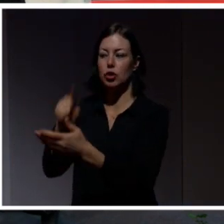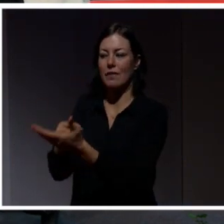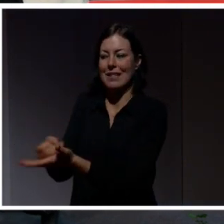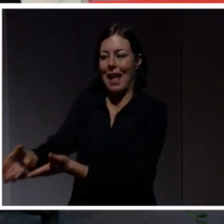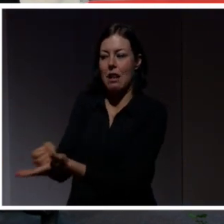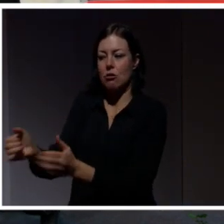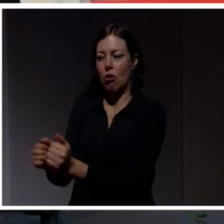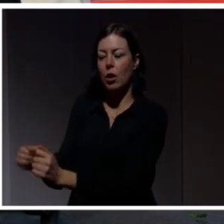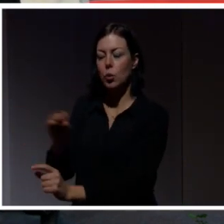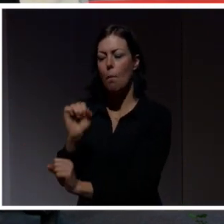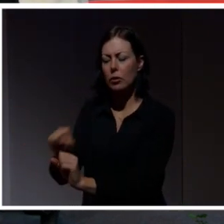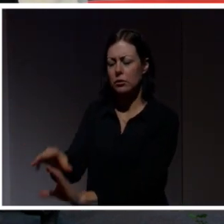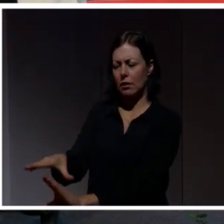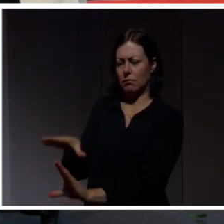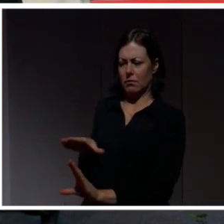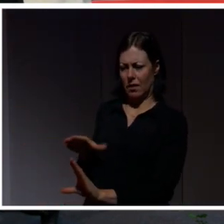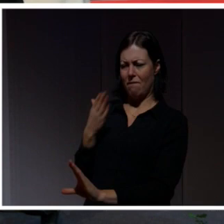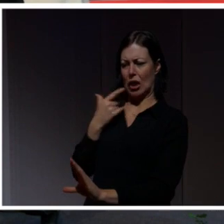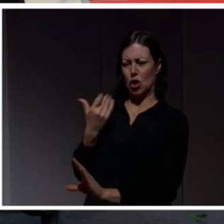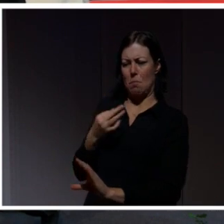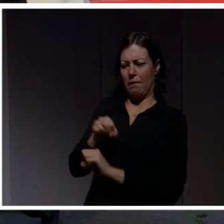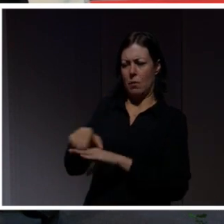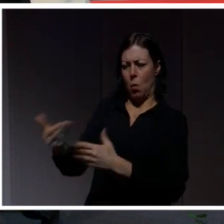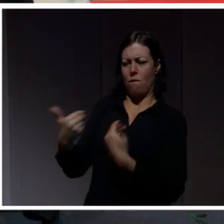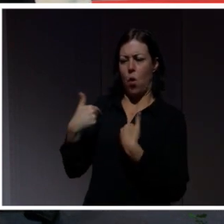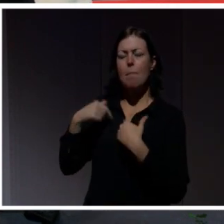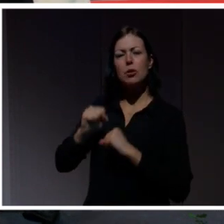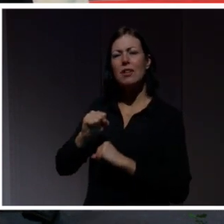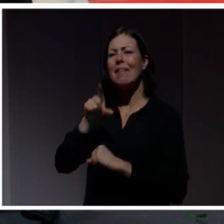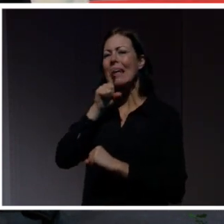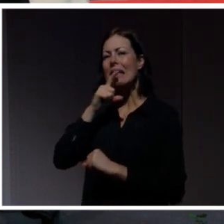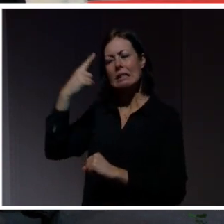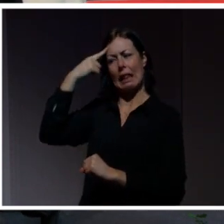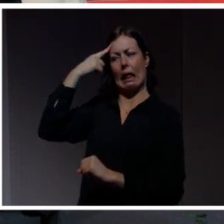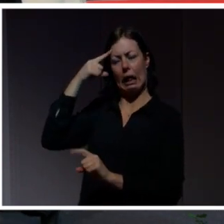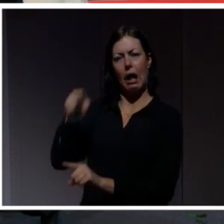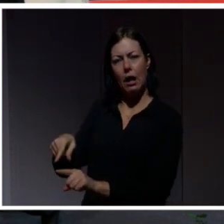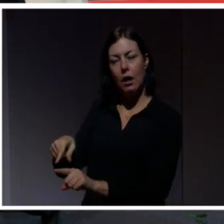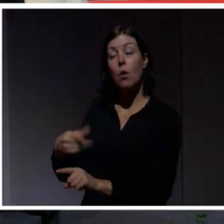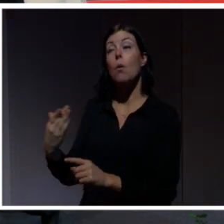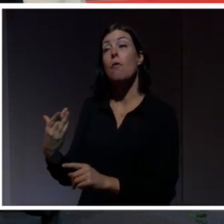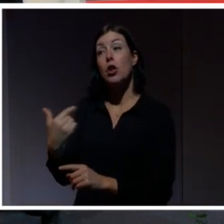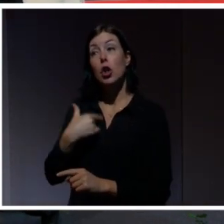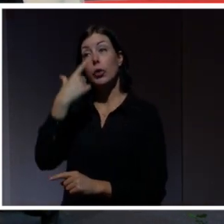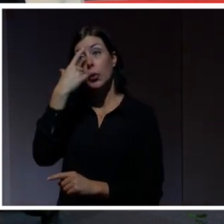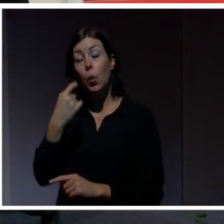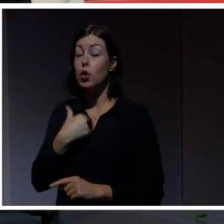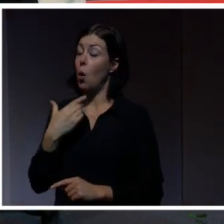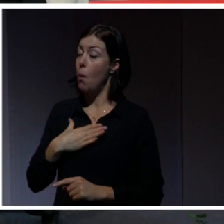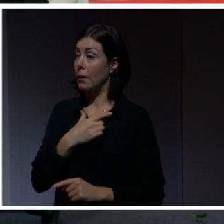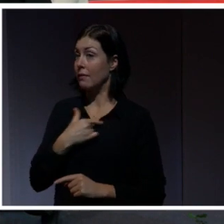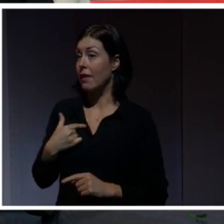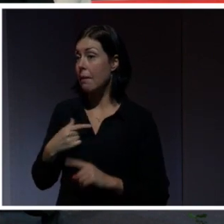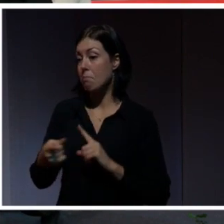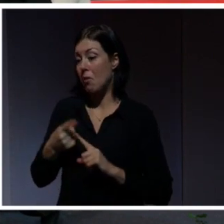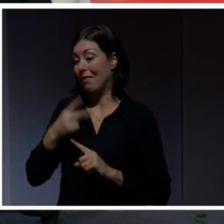ask yourself, well, what kind of information am I getting? So it's, again, that critical thinking. But what I do, and I hope we can start to see, is a